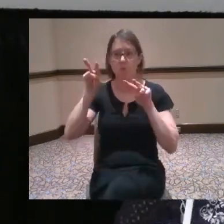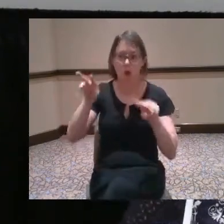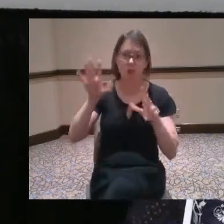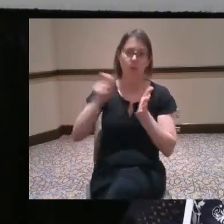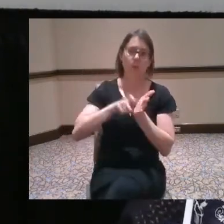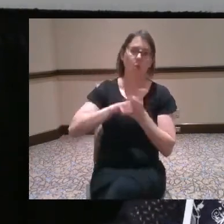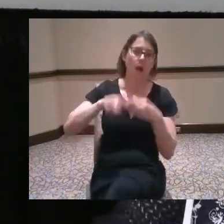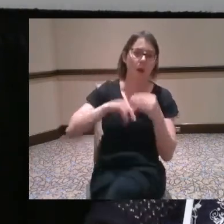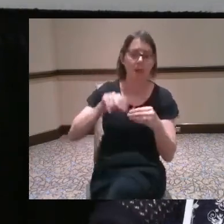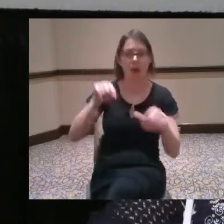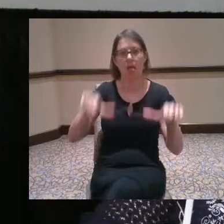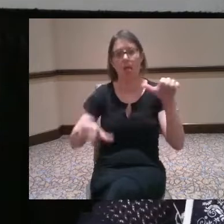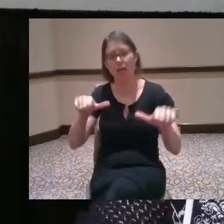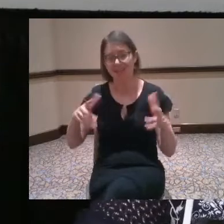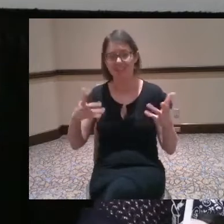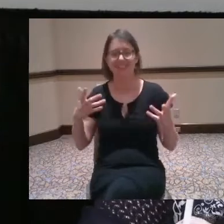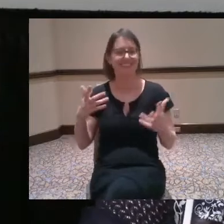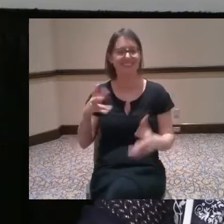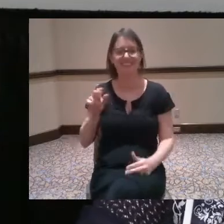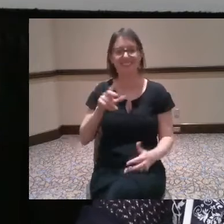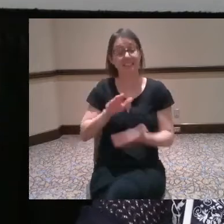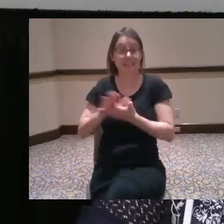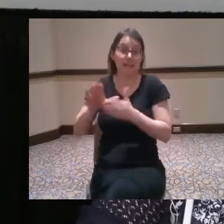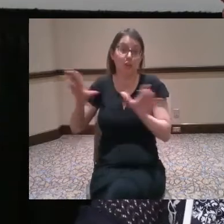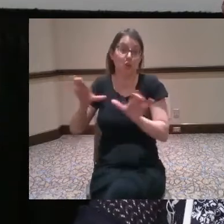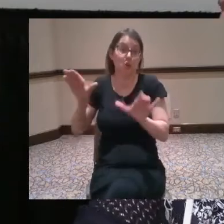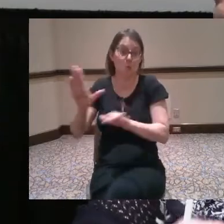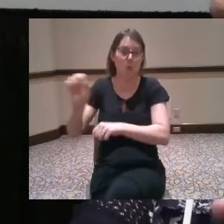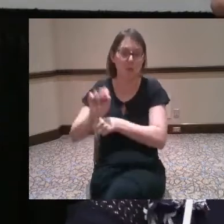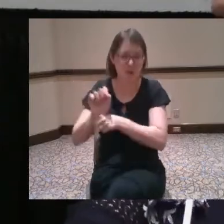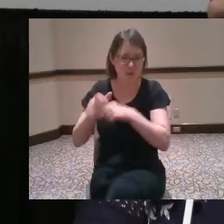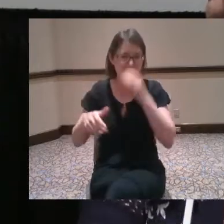I'm, yes, I did.